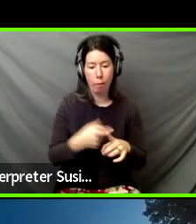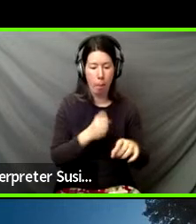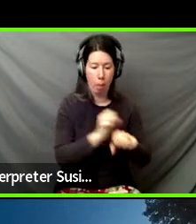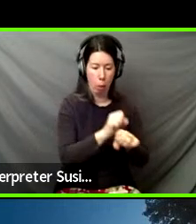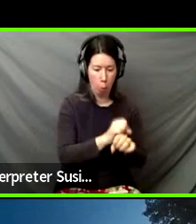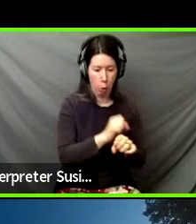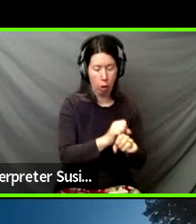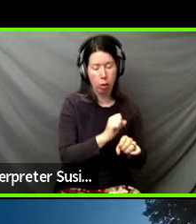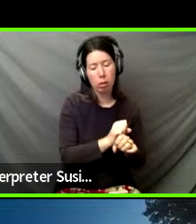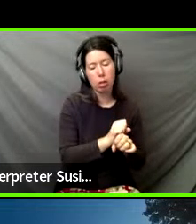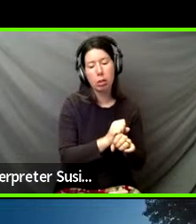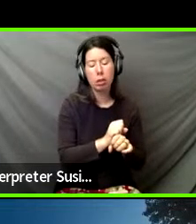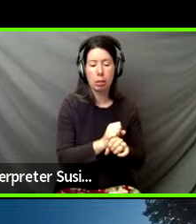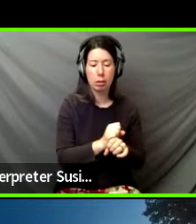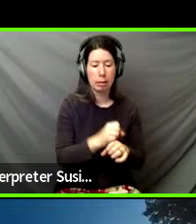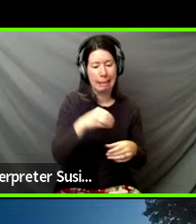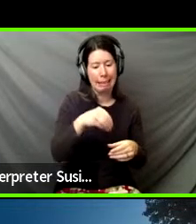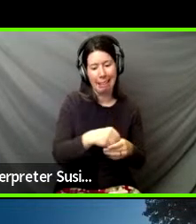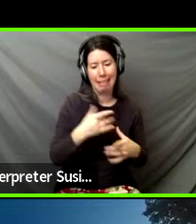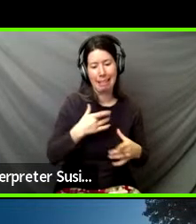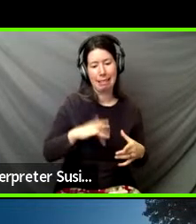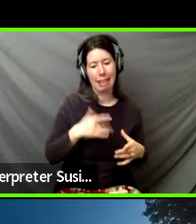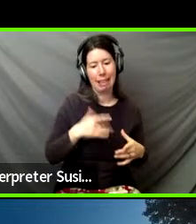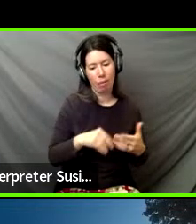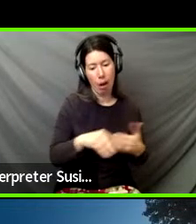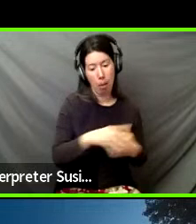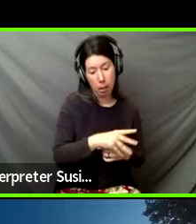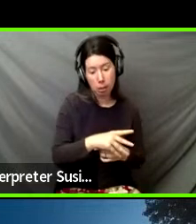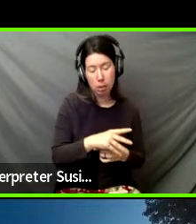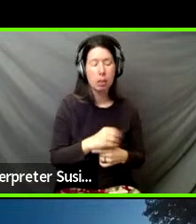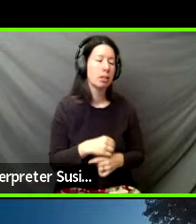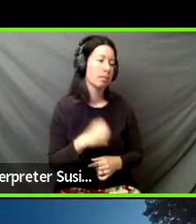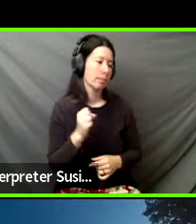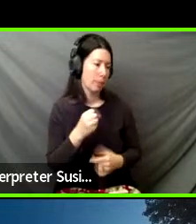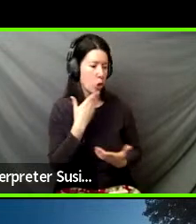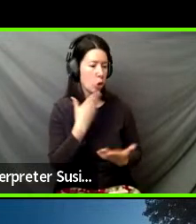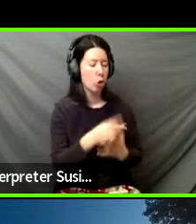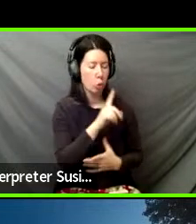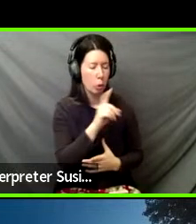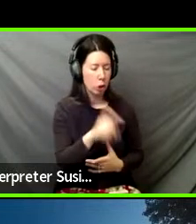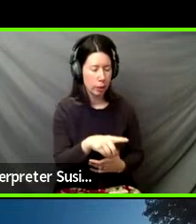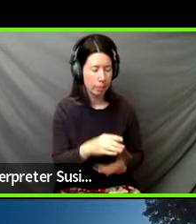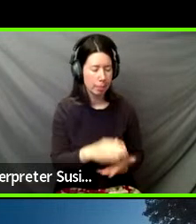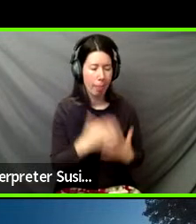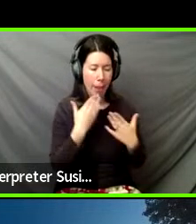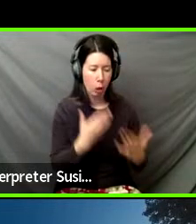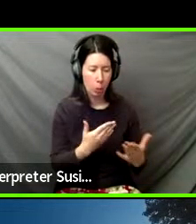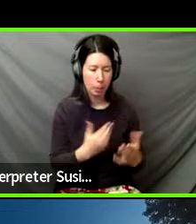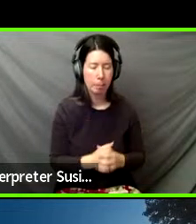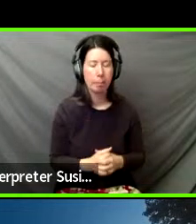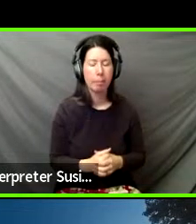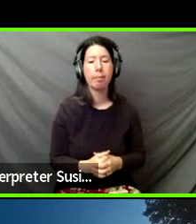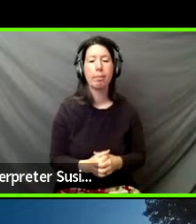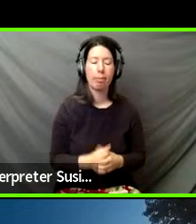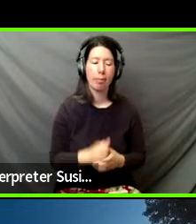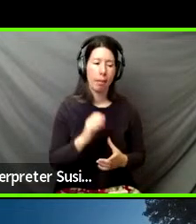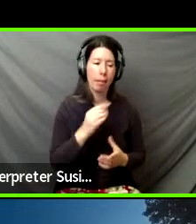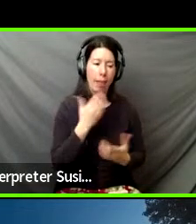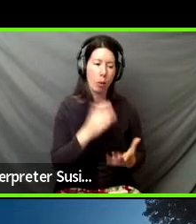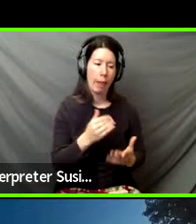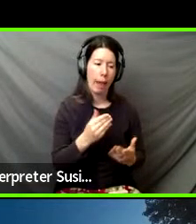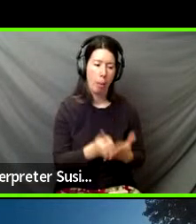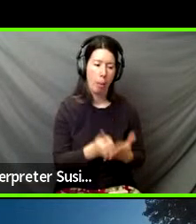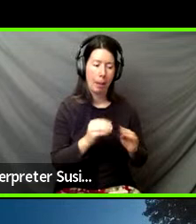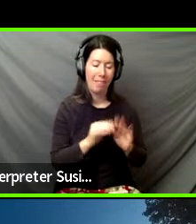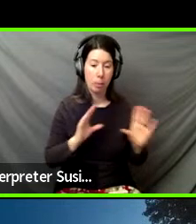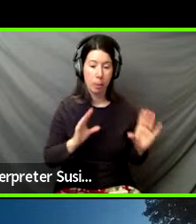done in sensitive environments. Yeah, this good question, and thanks for that to help me clarify that for everyone else. Is that